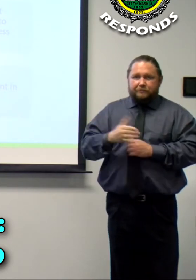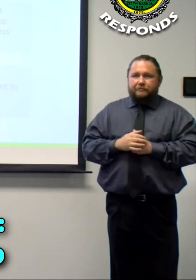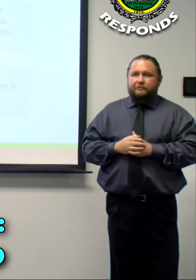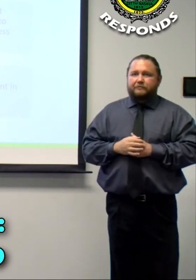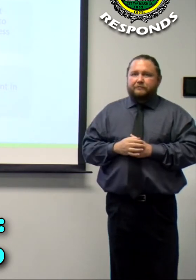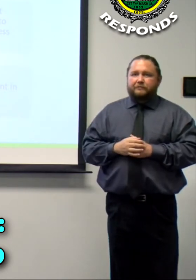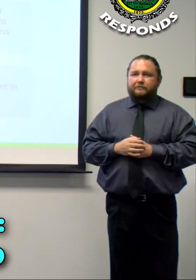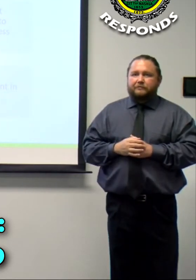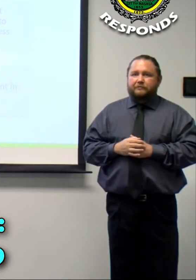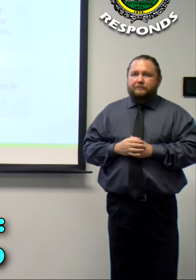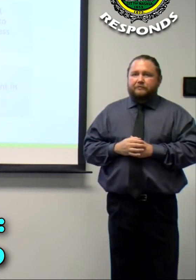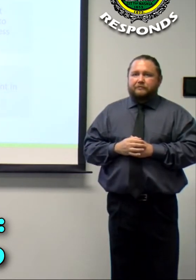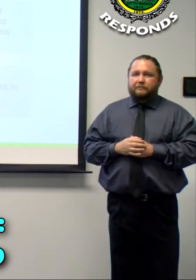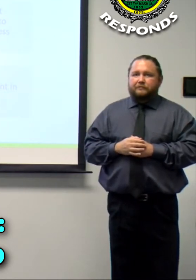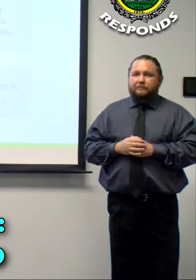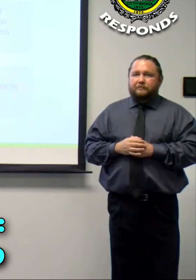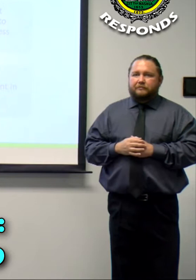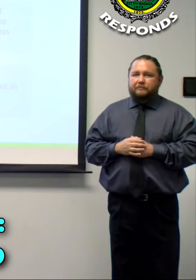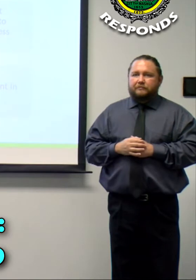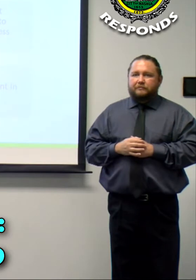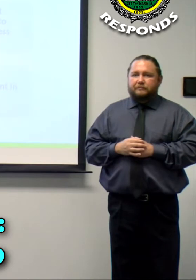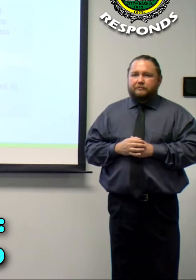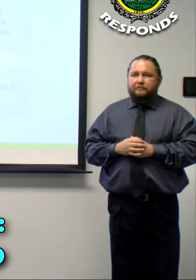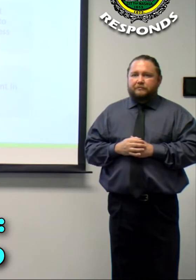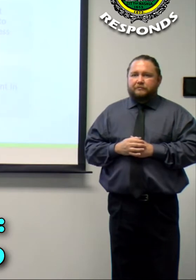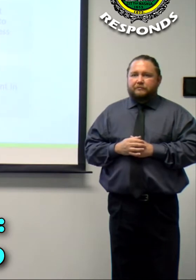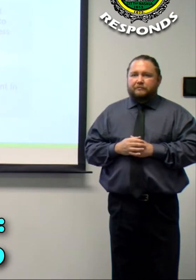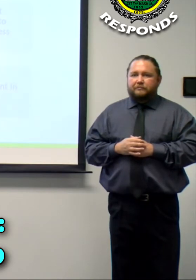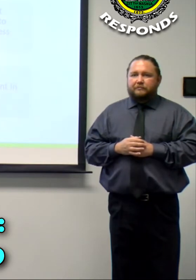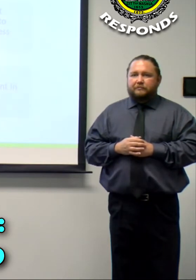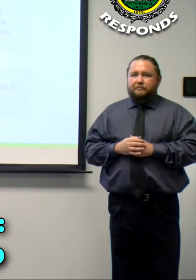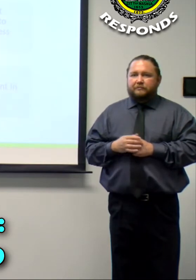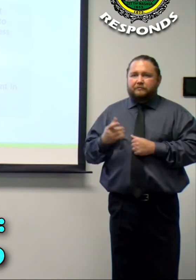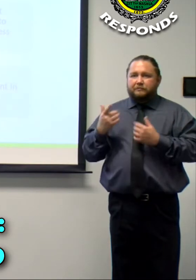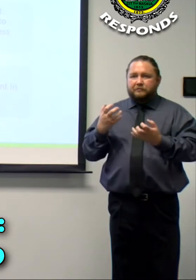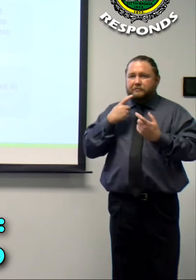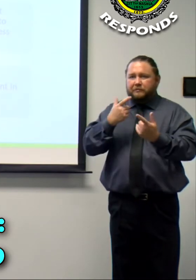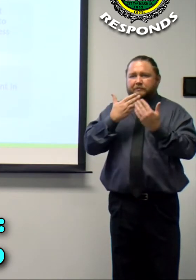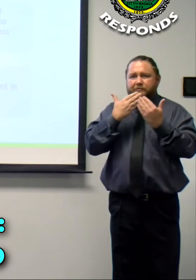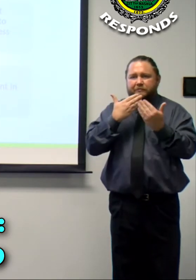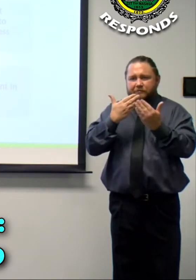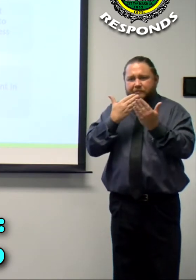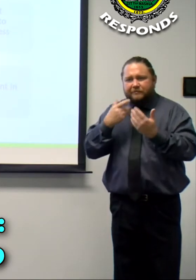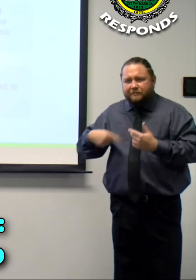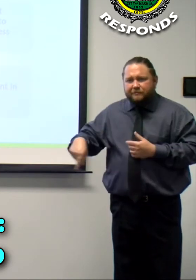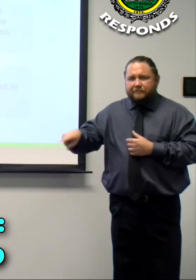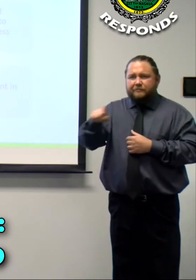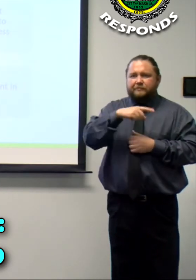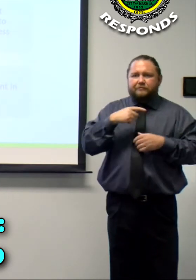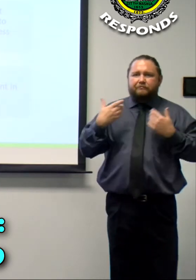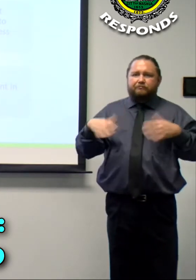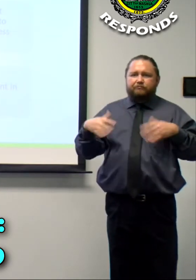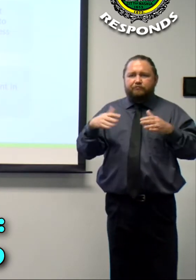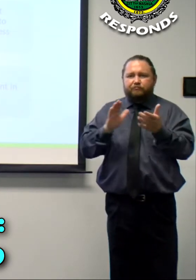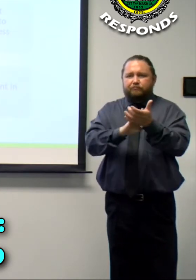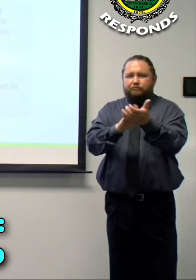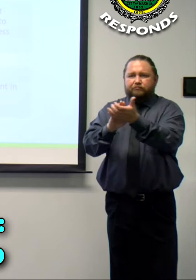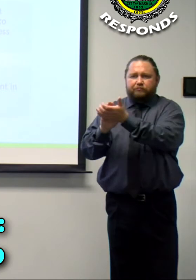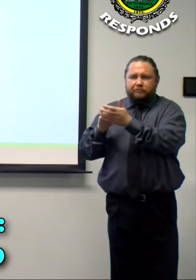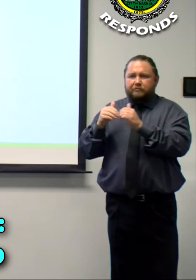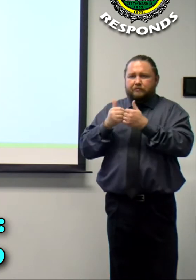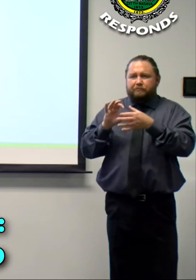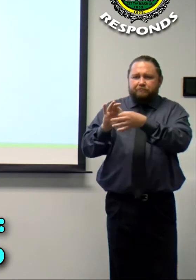efforts that we've put forth to help stop COVID-19 from continually spreading in our community.